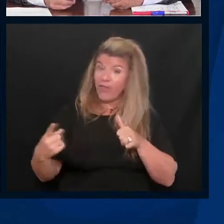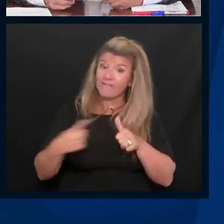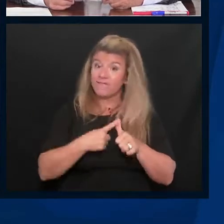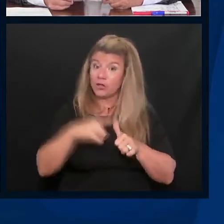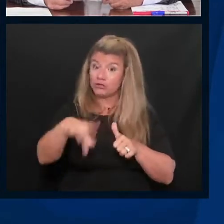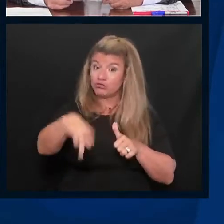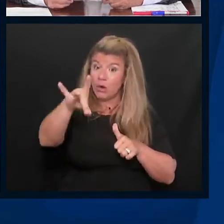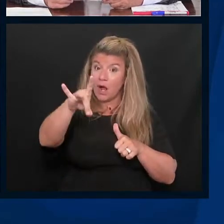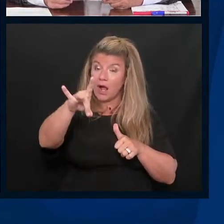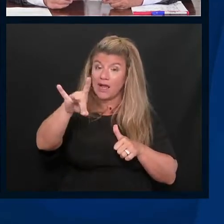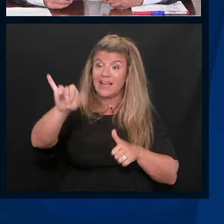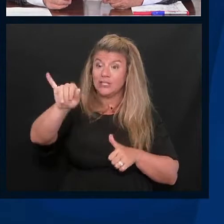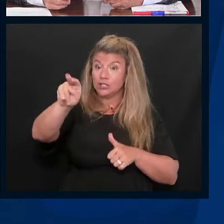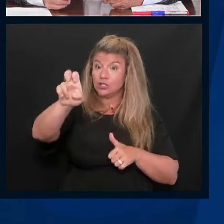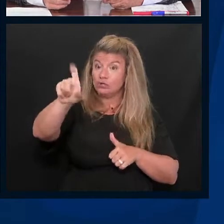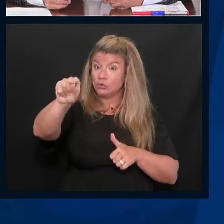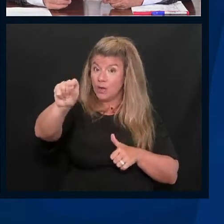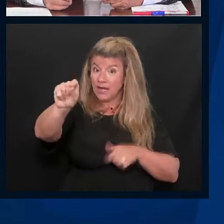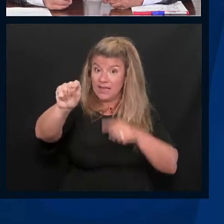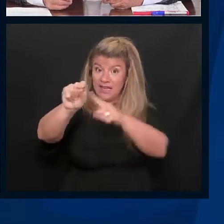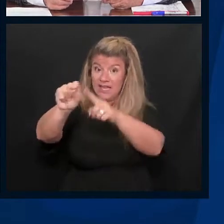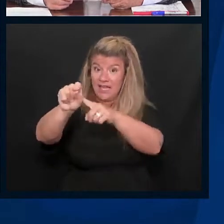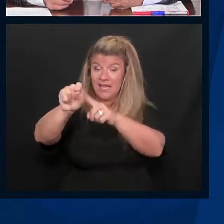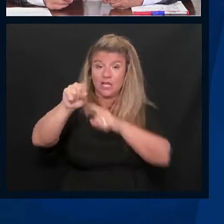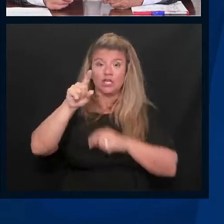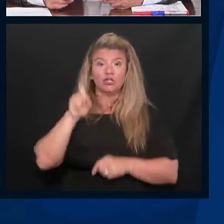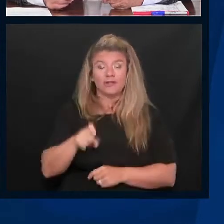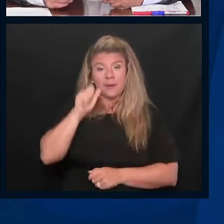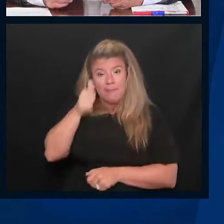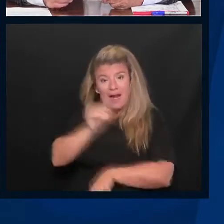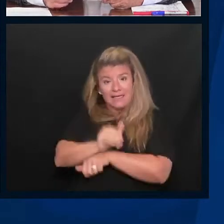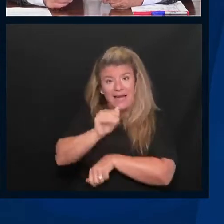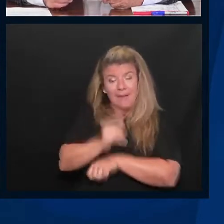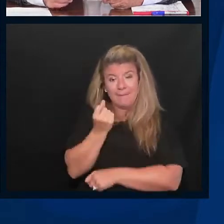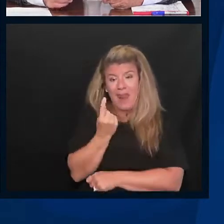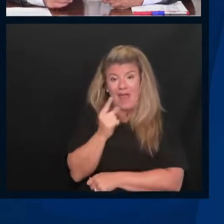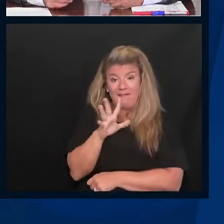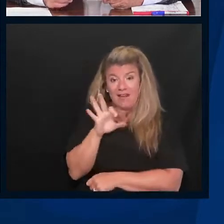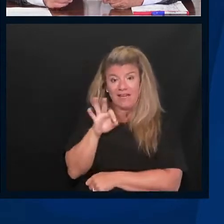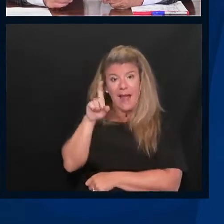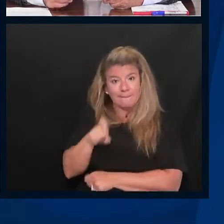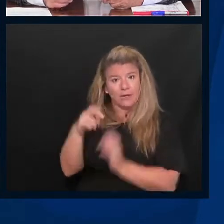drawing on June the 20th at 11:59 tomorrow night.